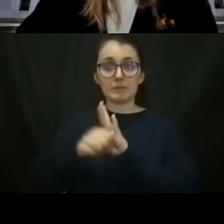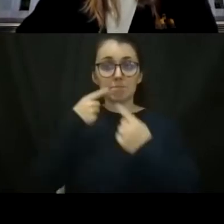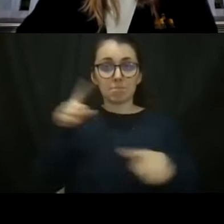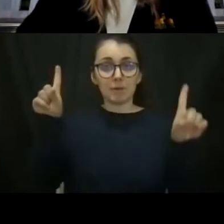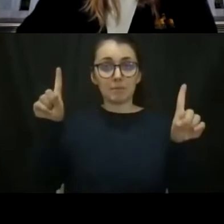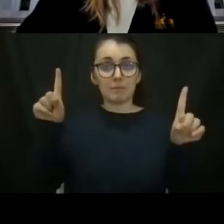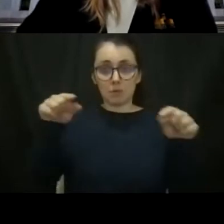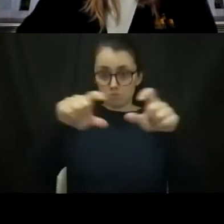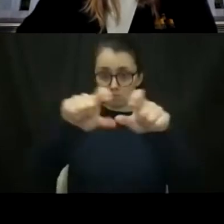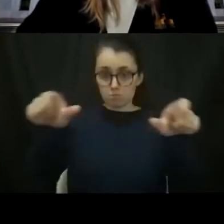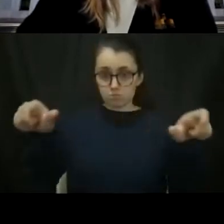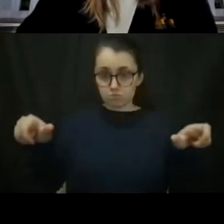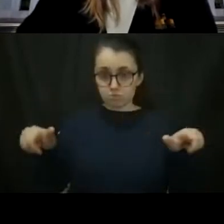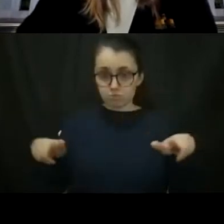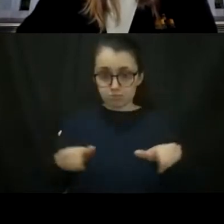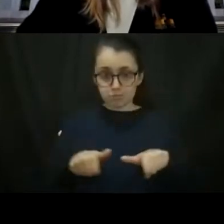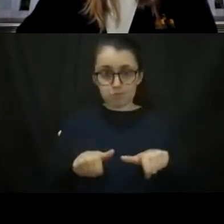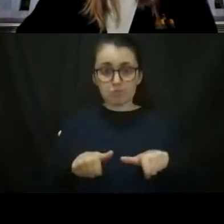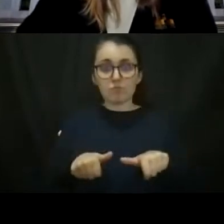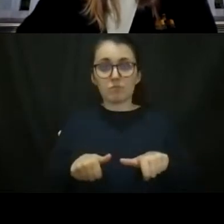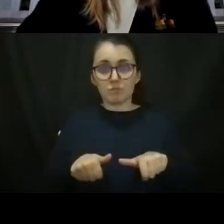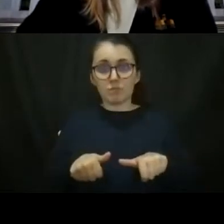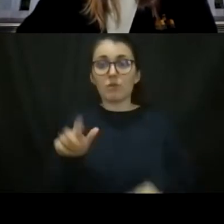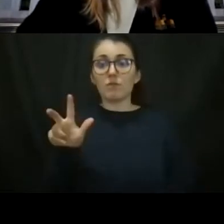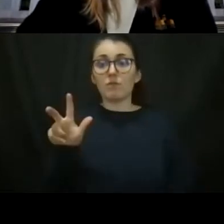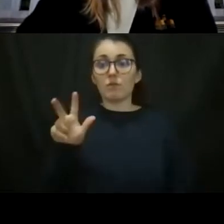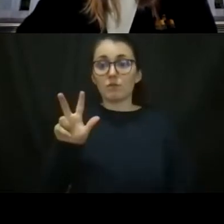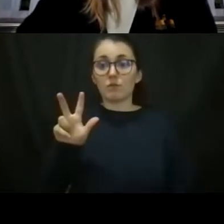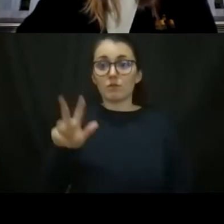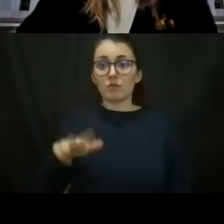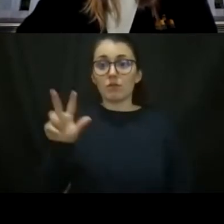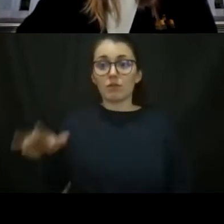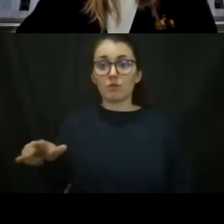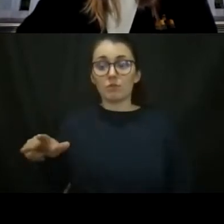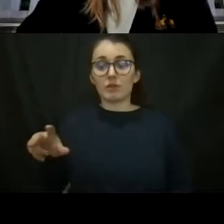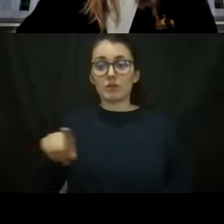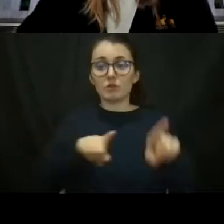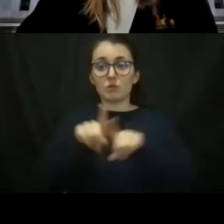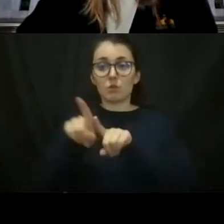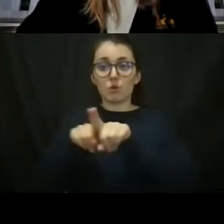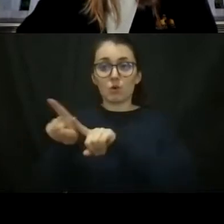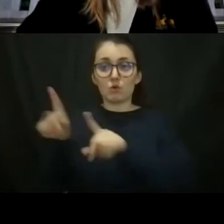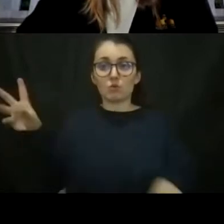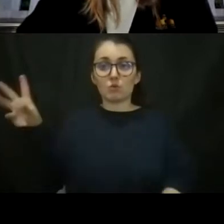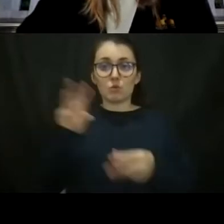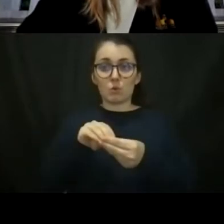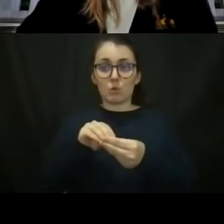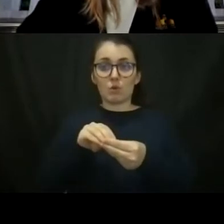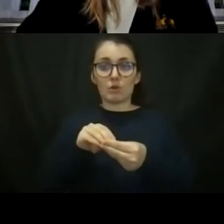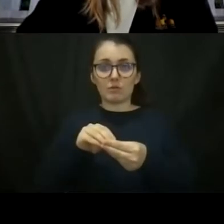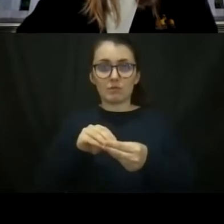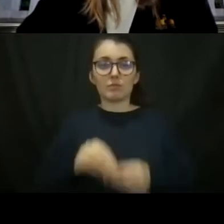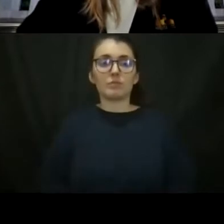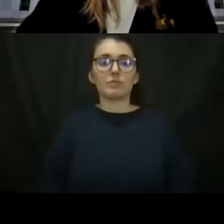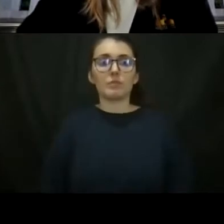around the outside of the seal, you have 33 stars. I'm gonna zoom out a